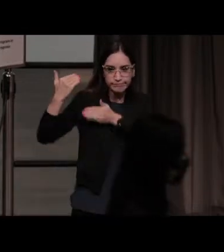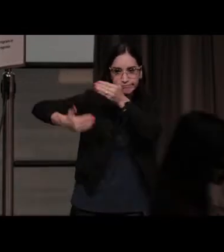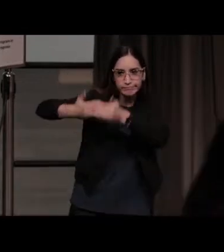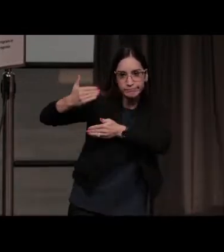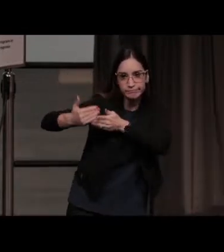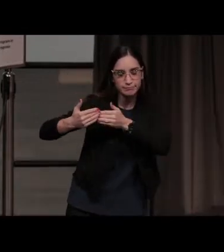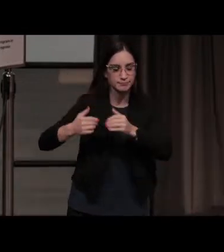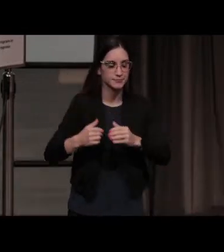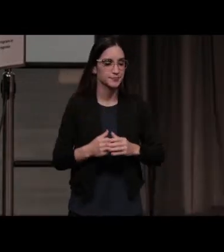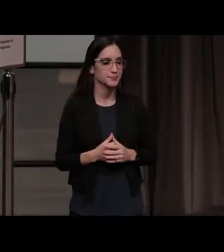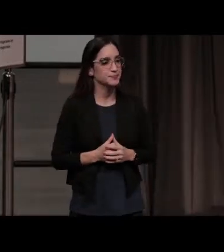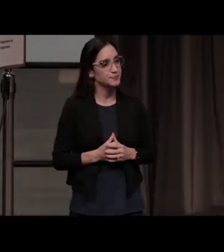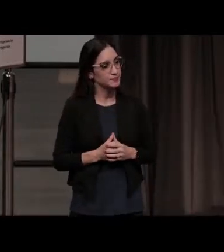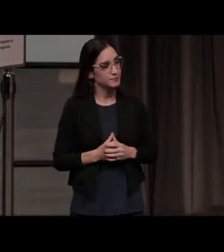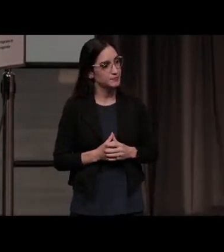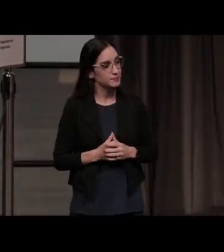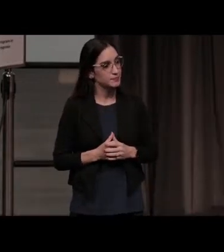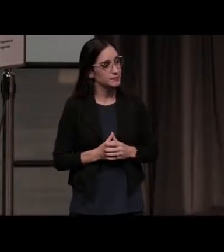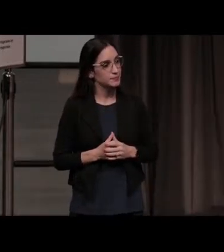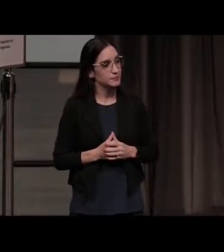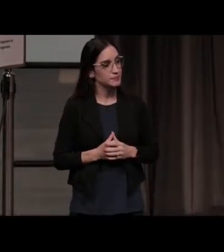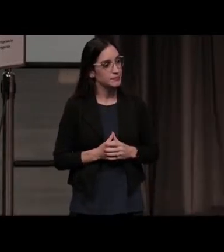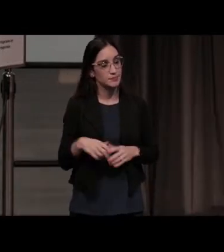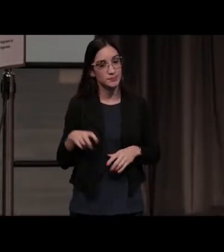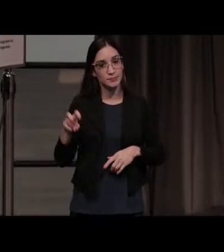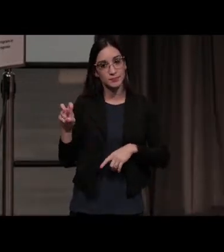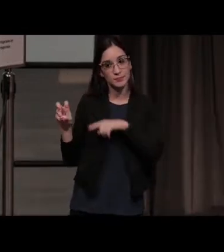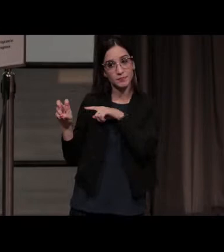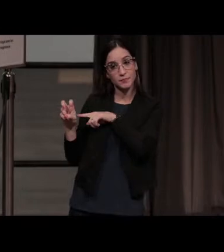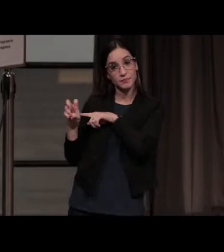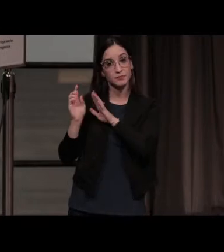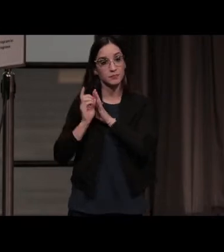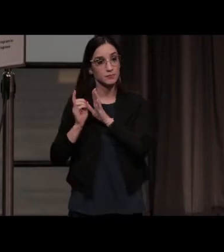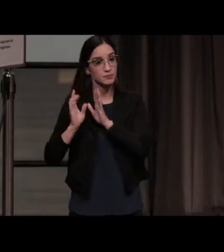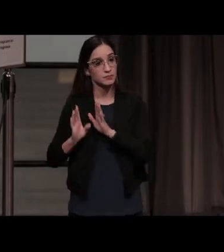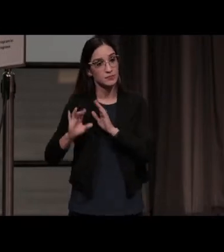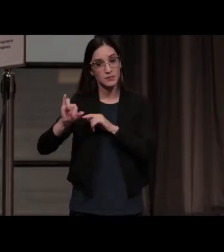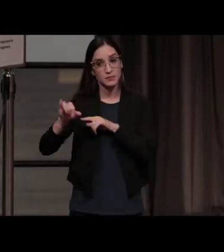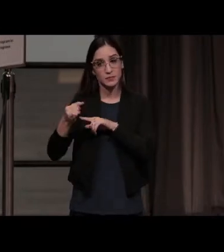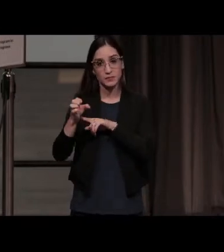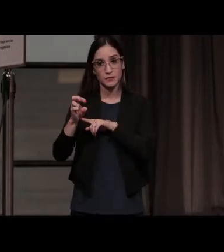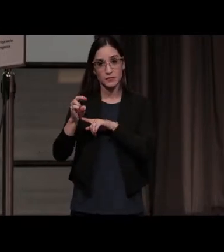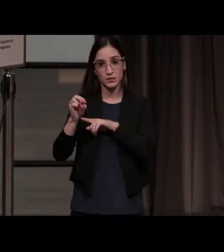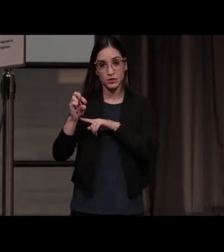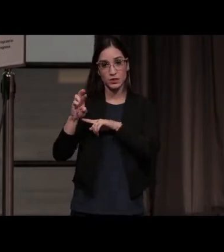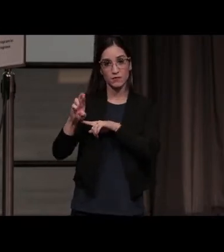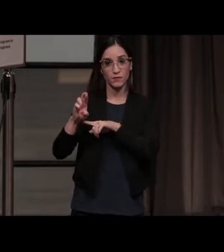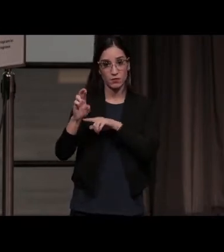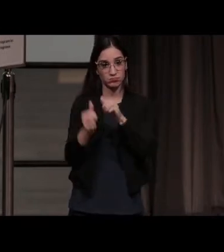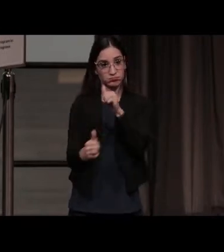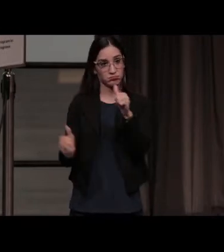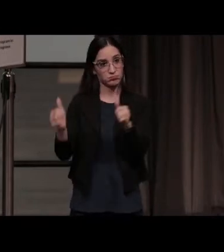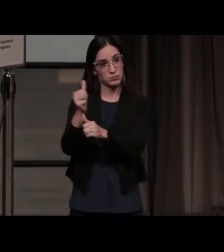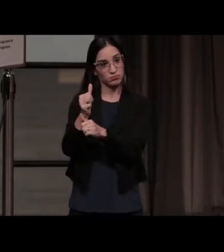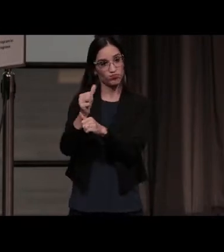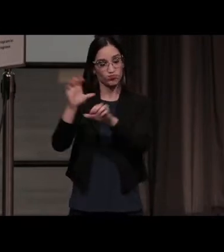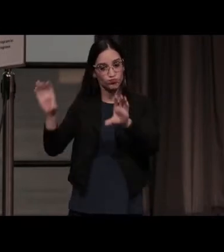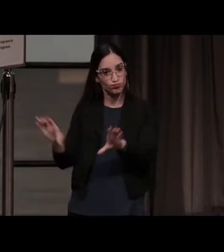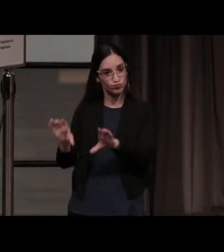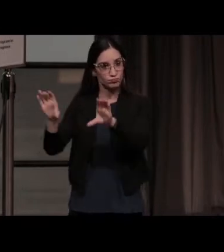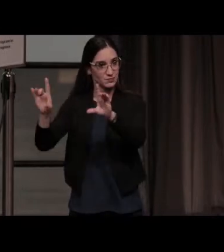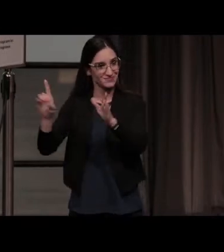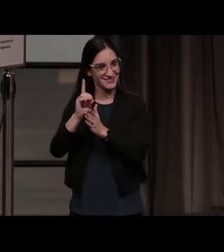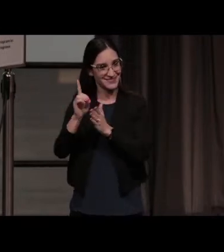from. Starting with our curator, Jennifer Inacio. She is the associate curator here at the Pettis Art